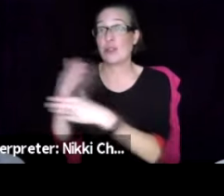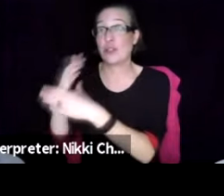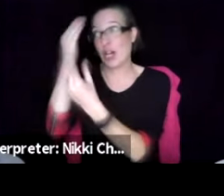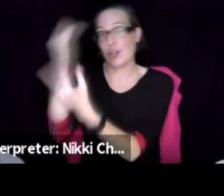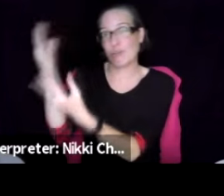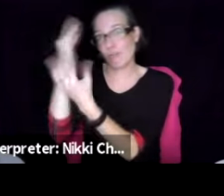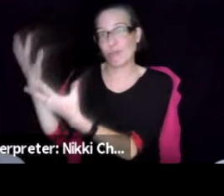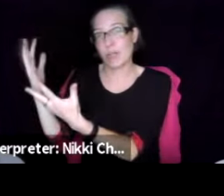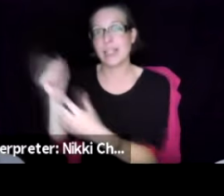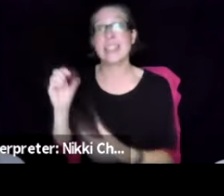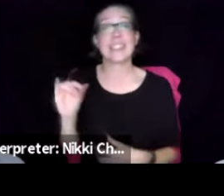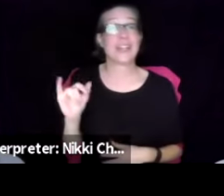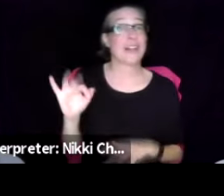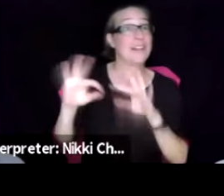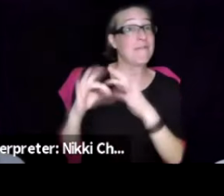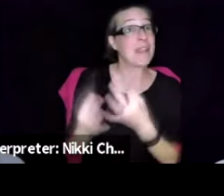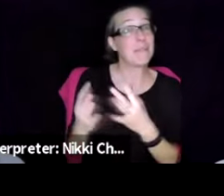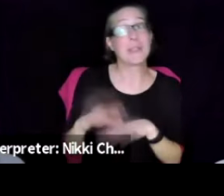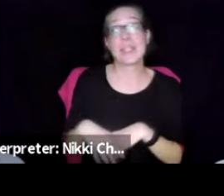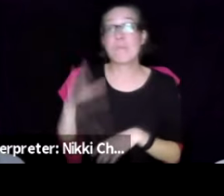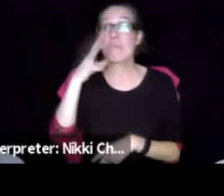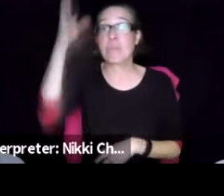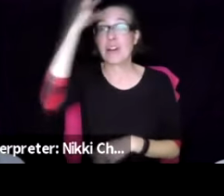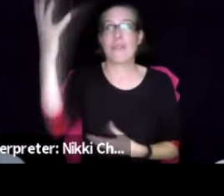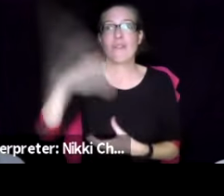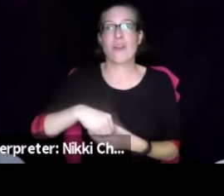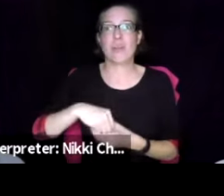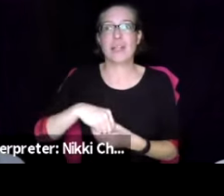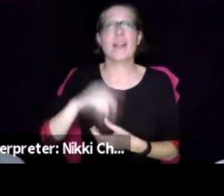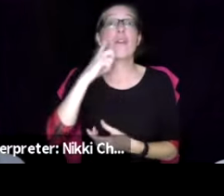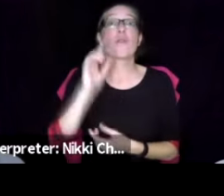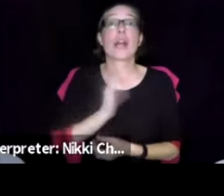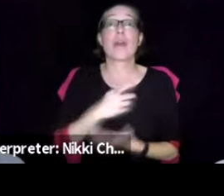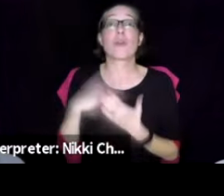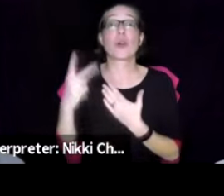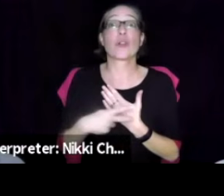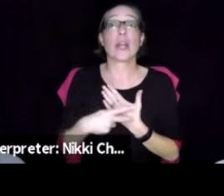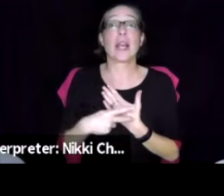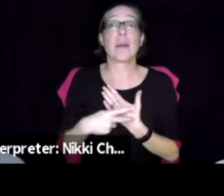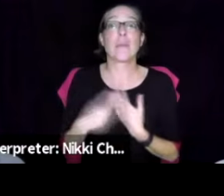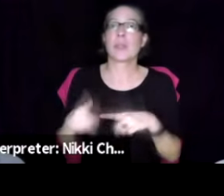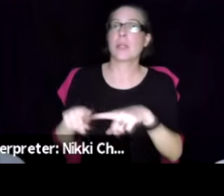any family or parent involvement in our program is really on the basis of whether or